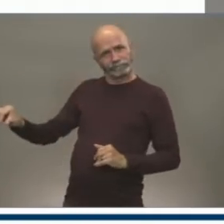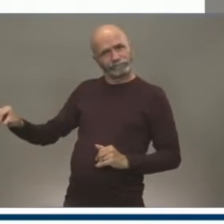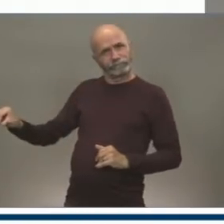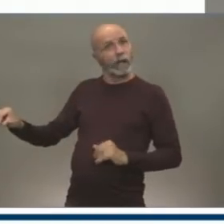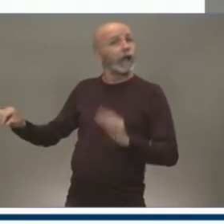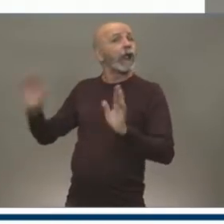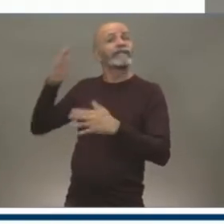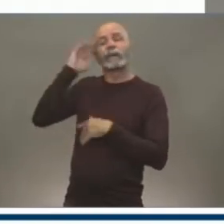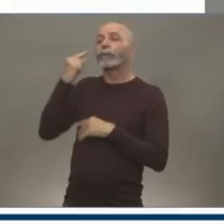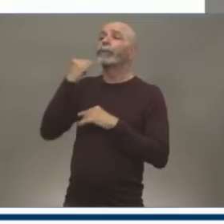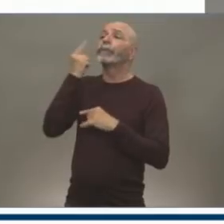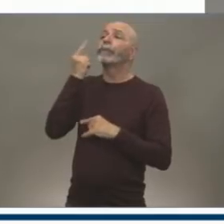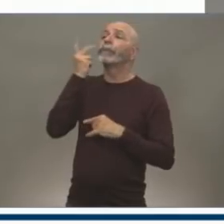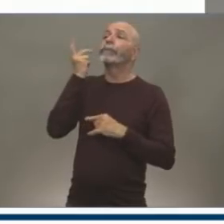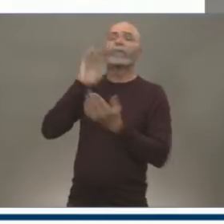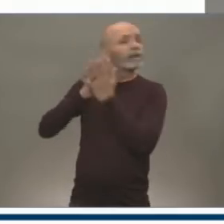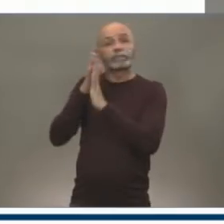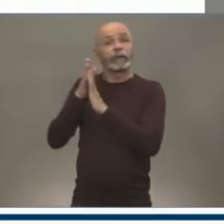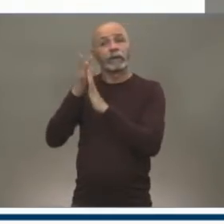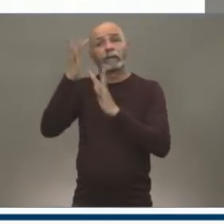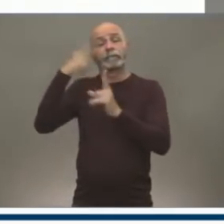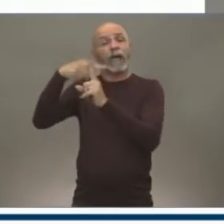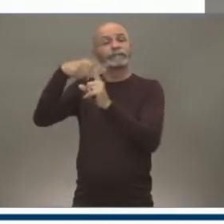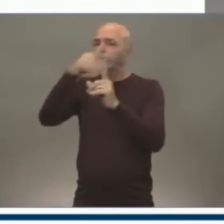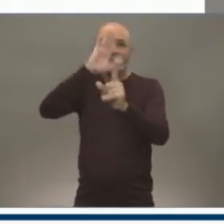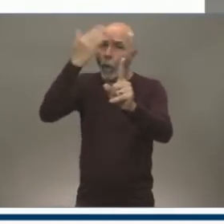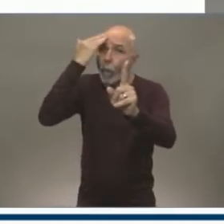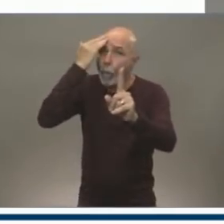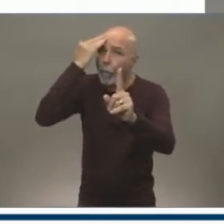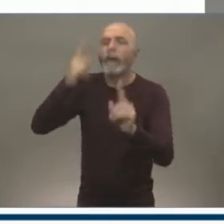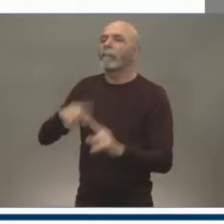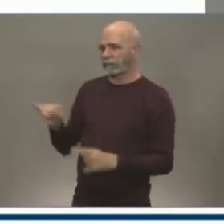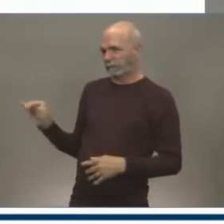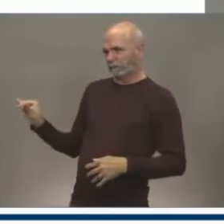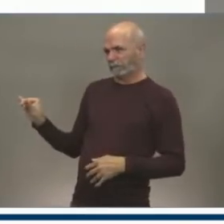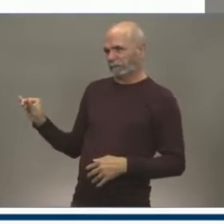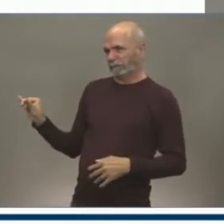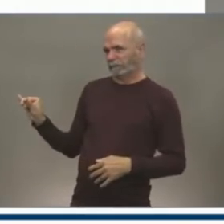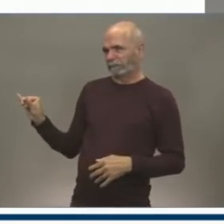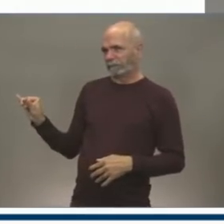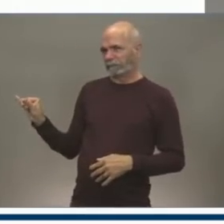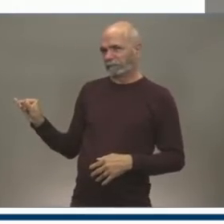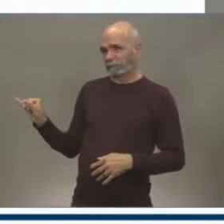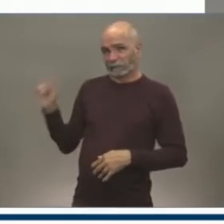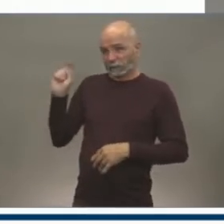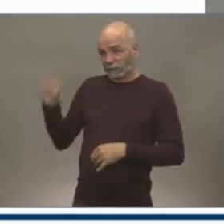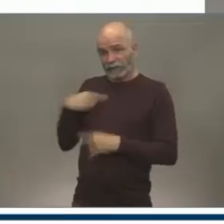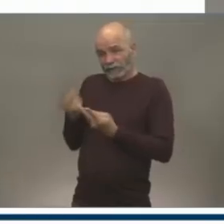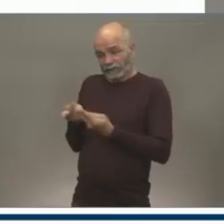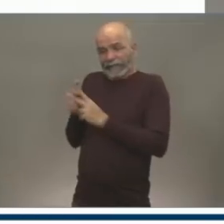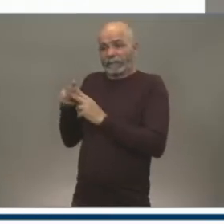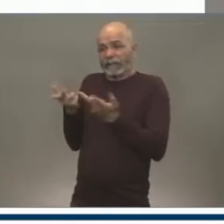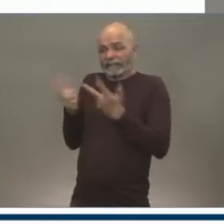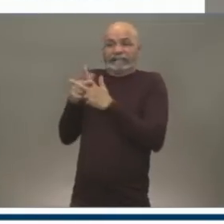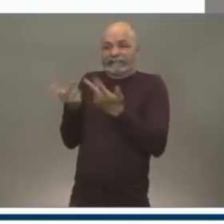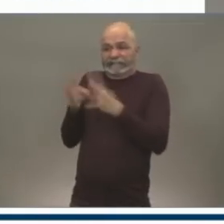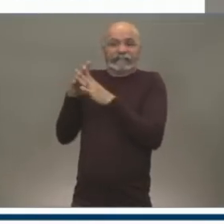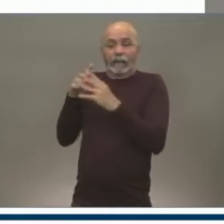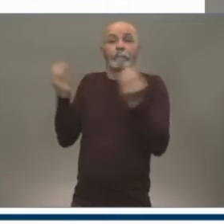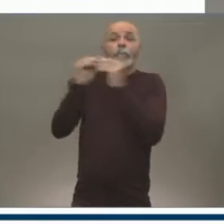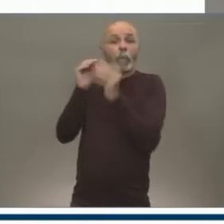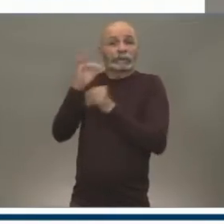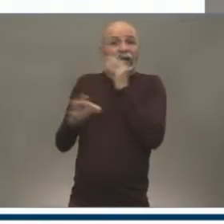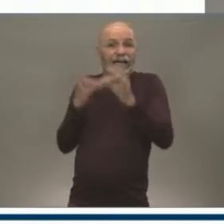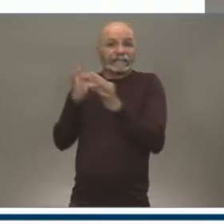days. Could we be doing multiple testing? Yes, but at the end of the day, with the limitations, even